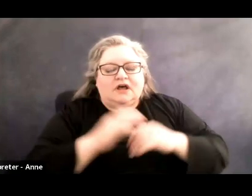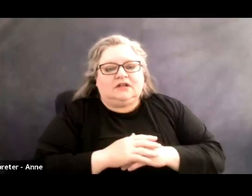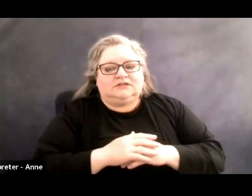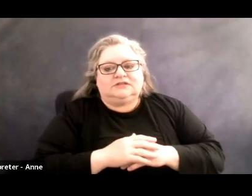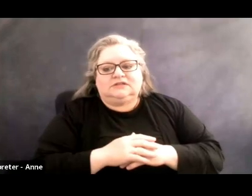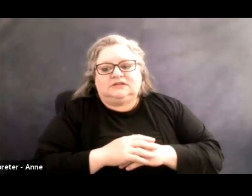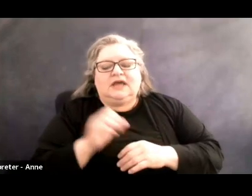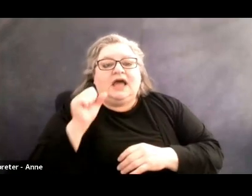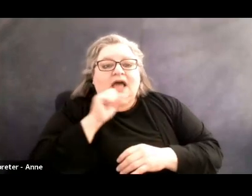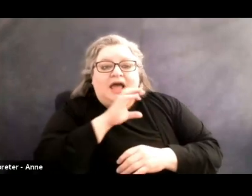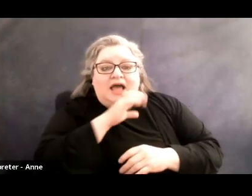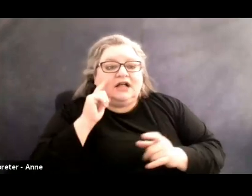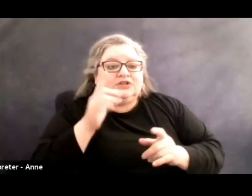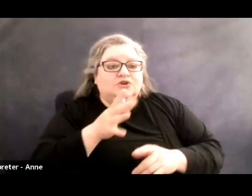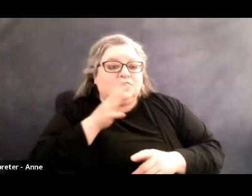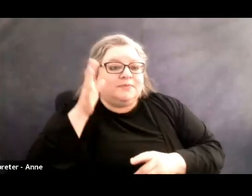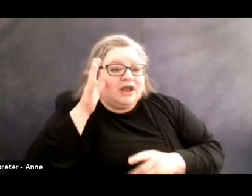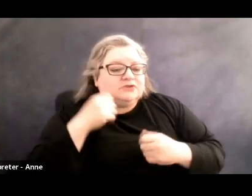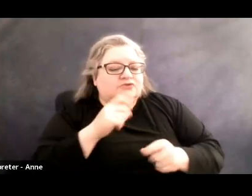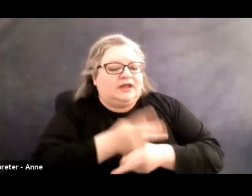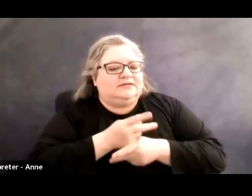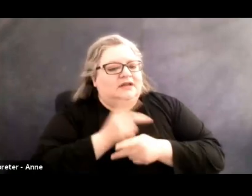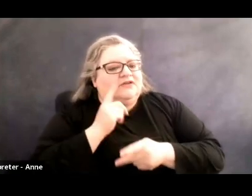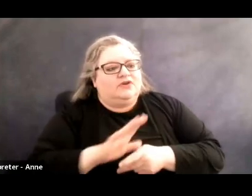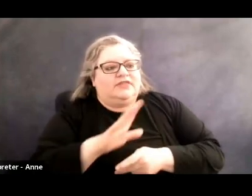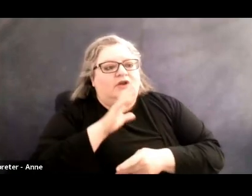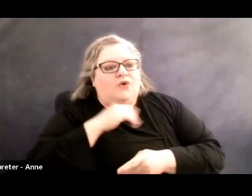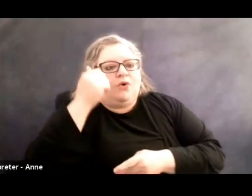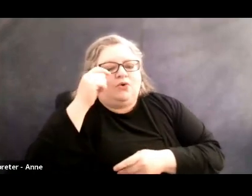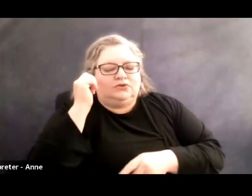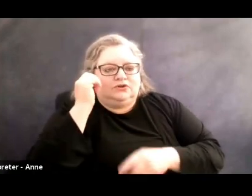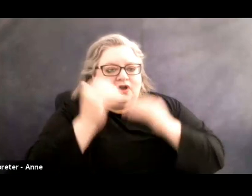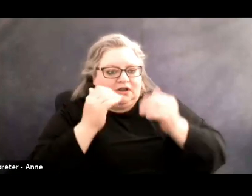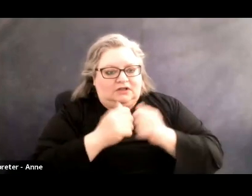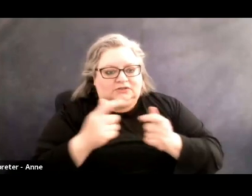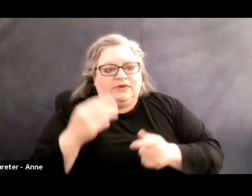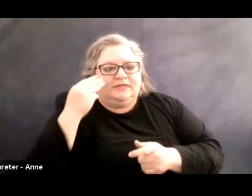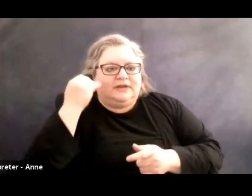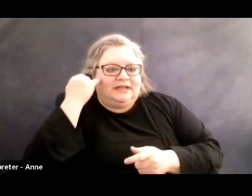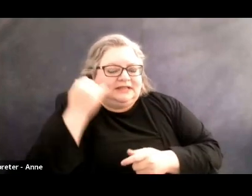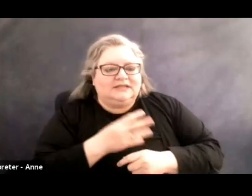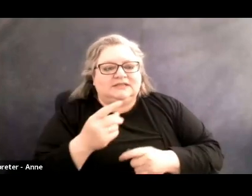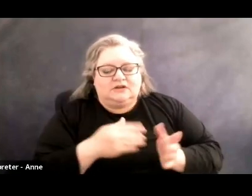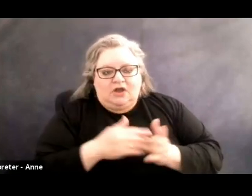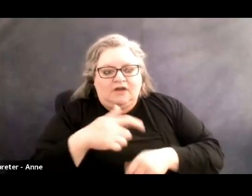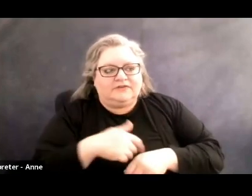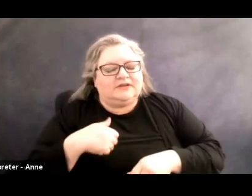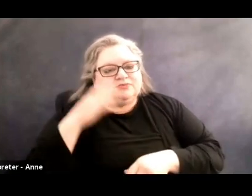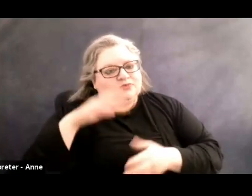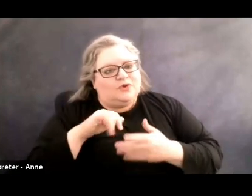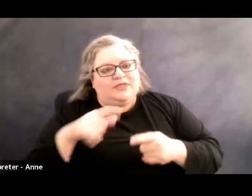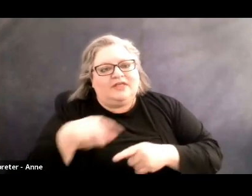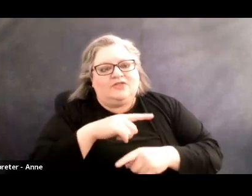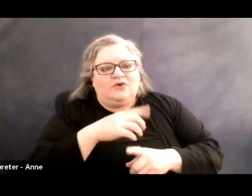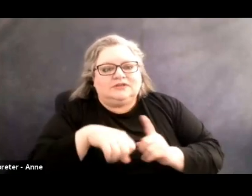elder parents who are trying to care for their older adults who have a mental illness. And oftentimes we know that those situations